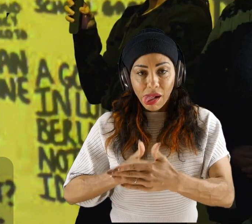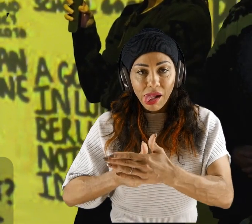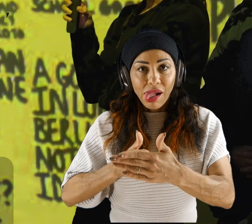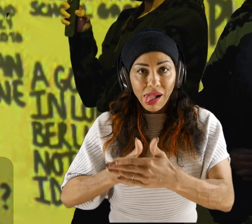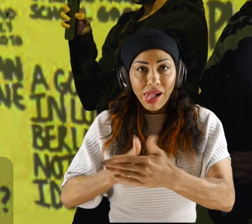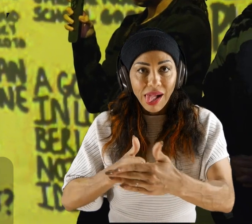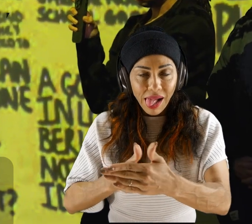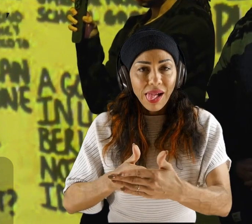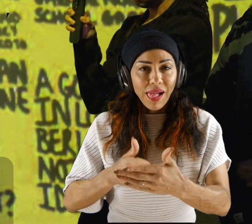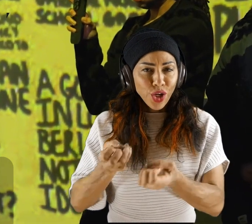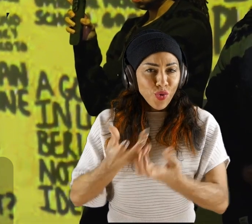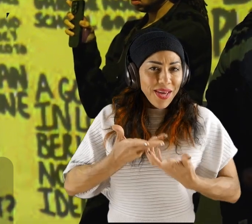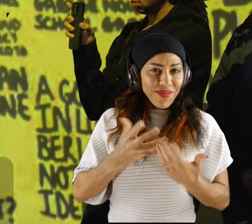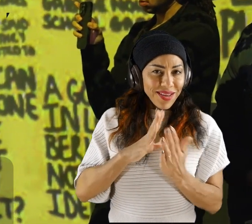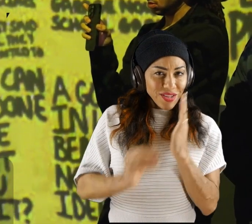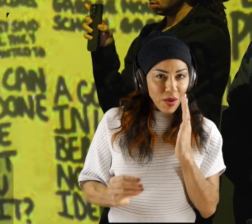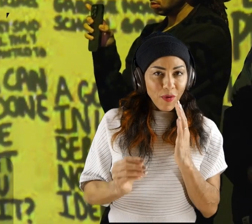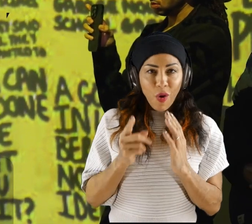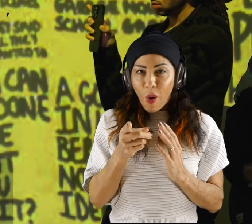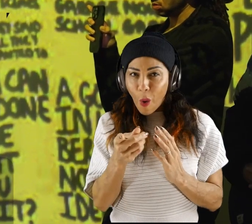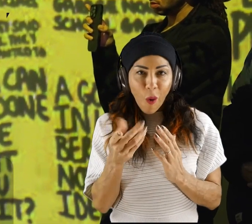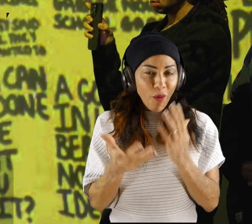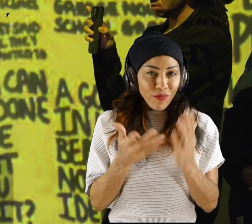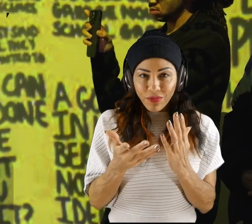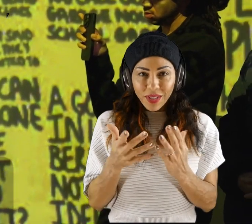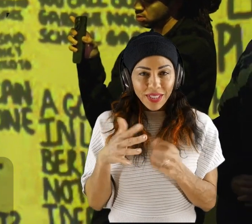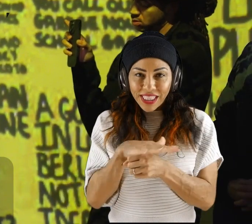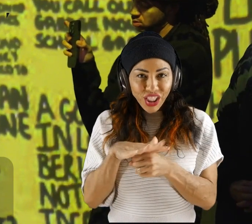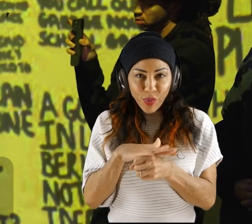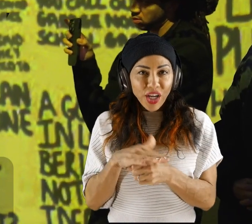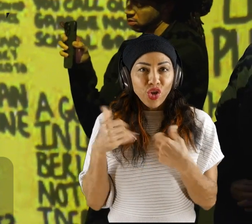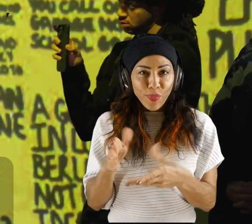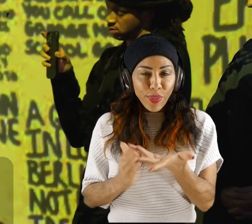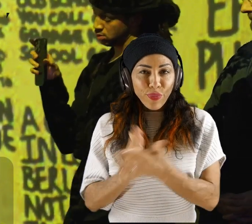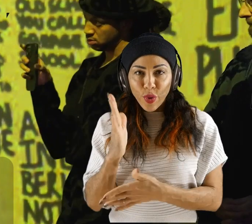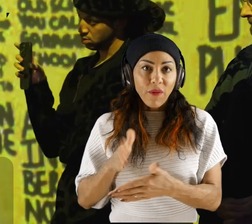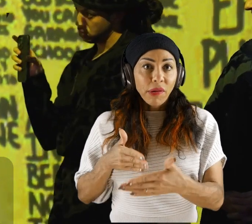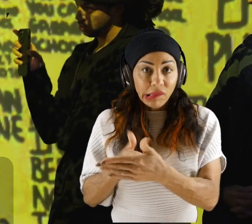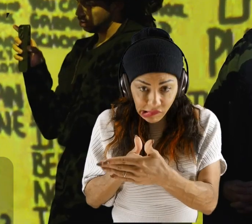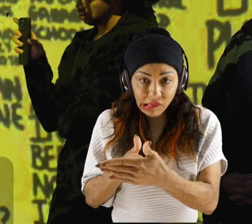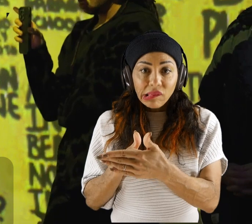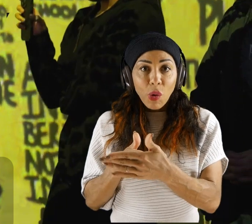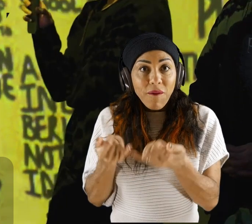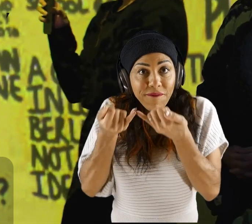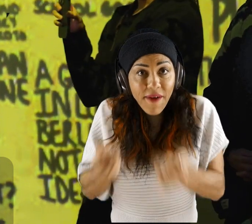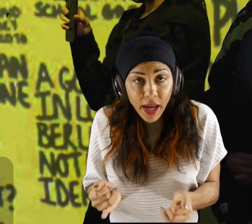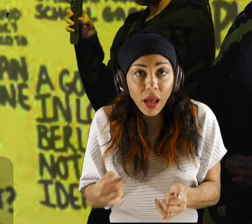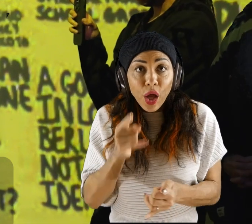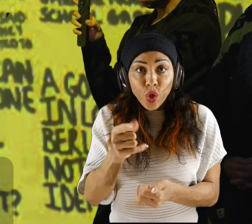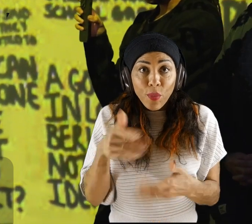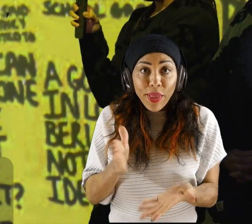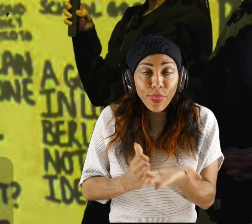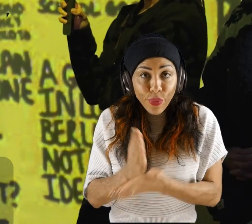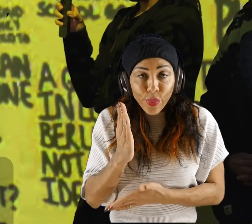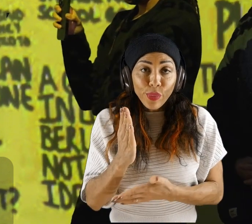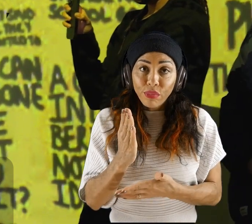you give us an example of a roadblock or a failure, if you might call it, that you've experienced, and